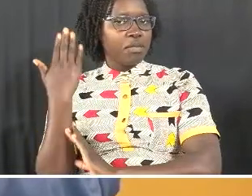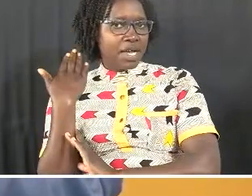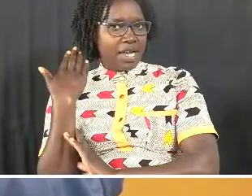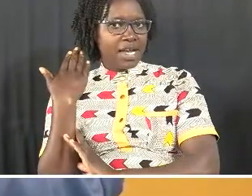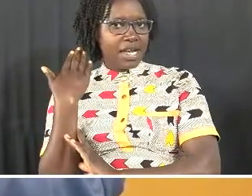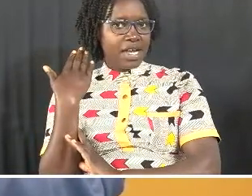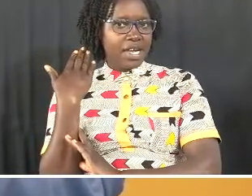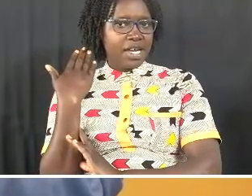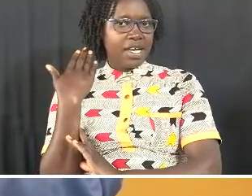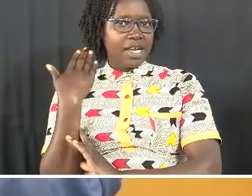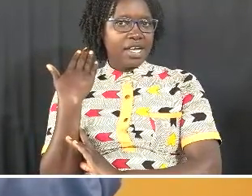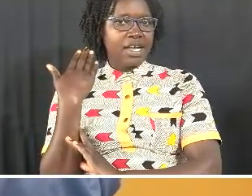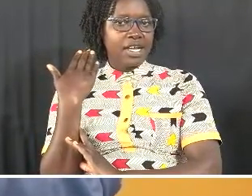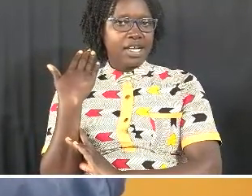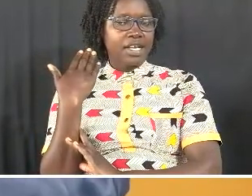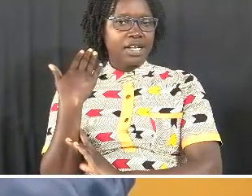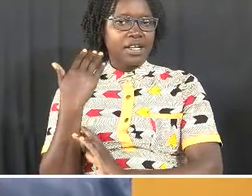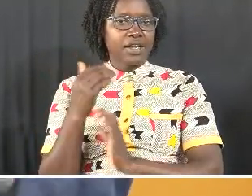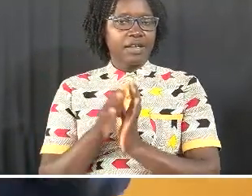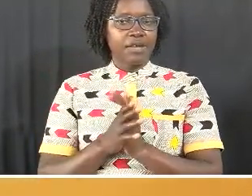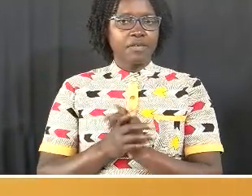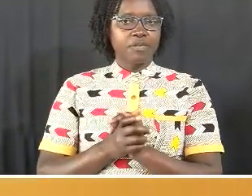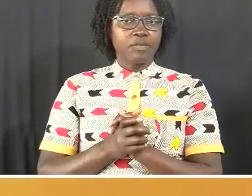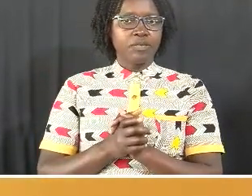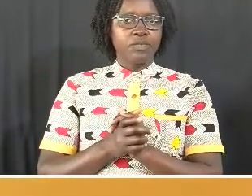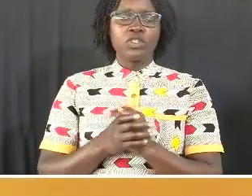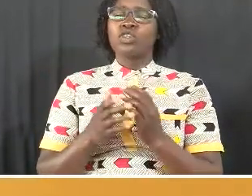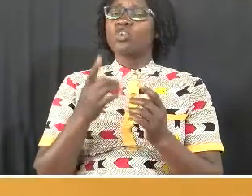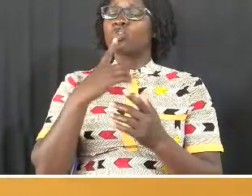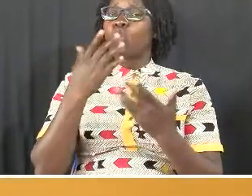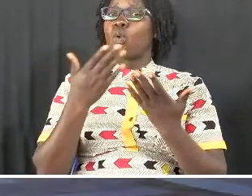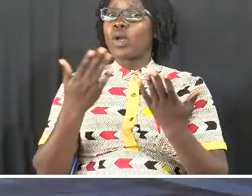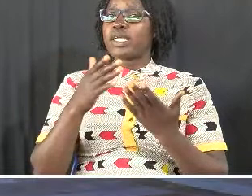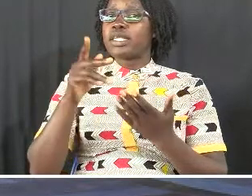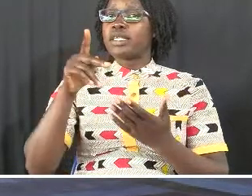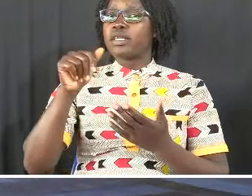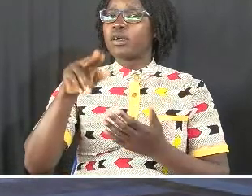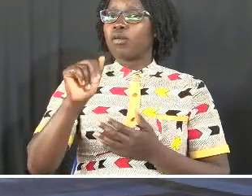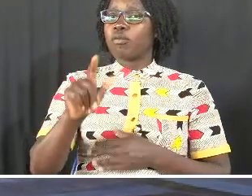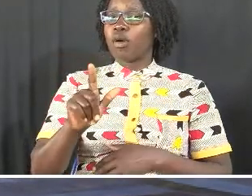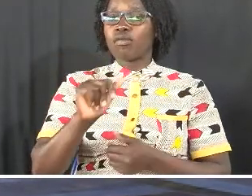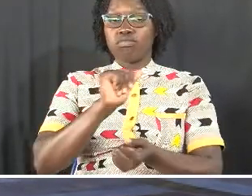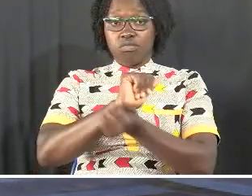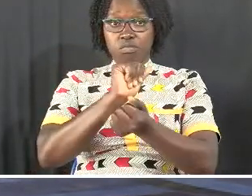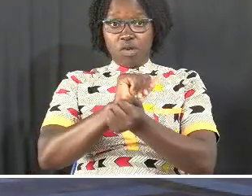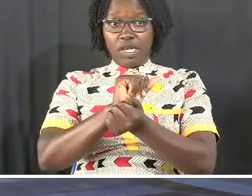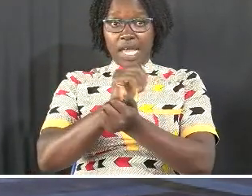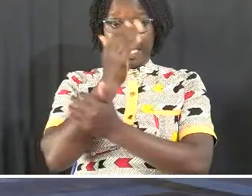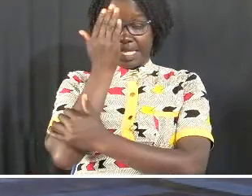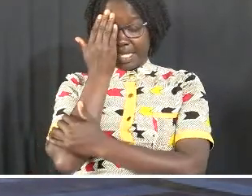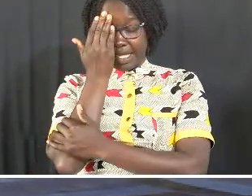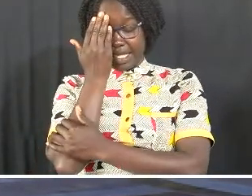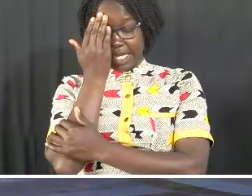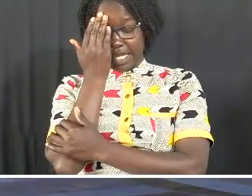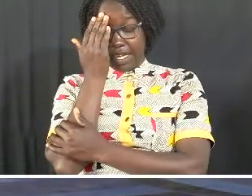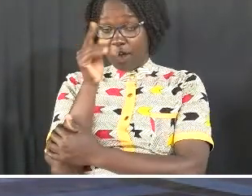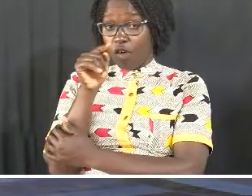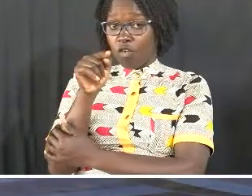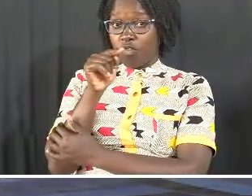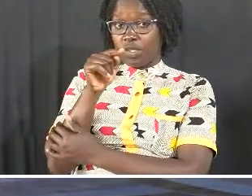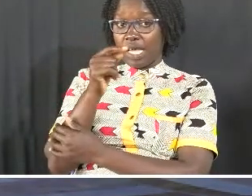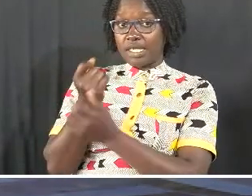turning back. So why did Paul and Israel, for that